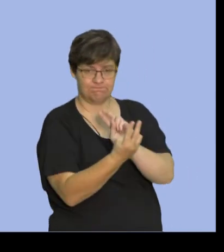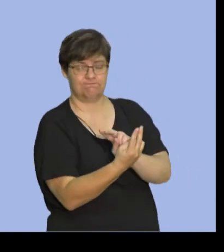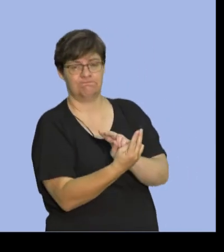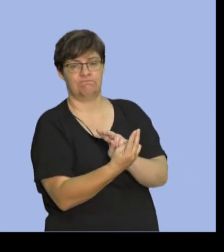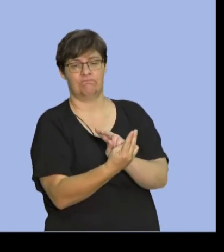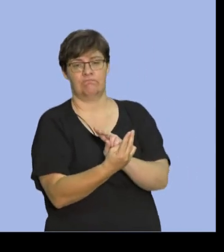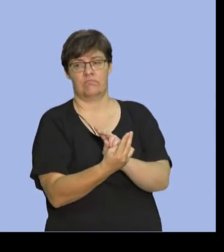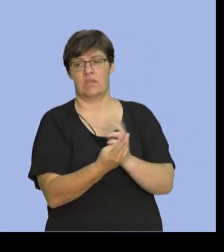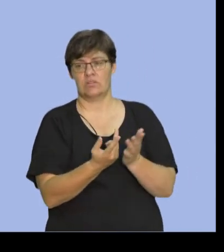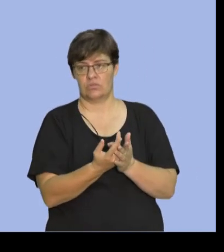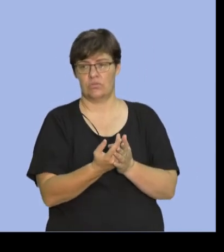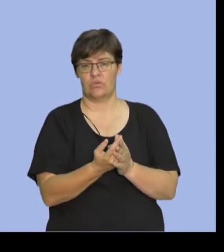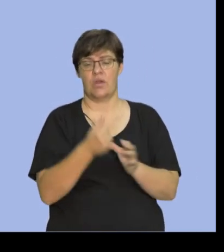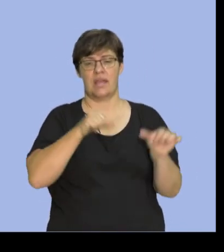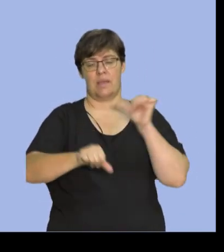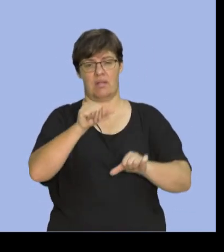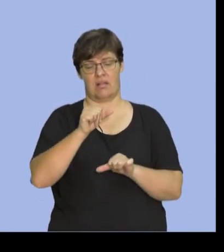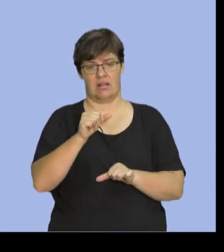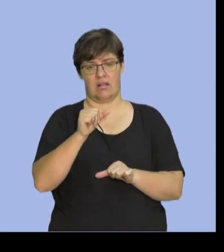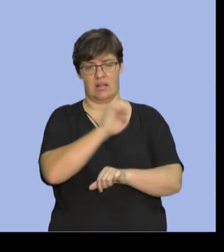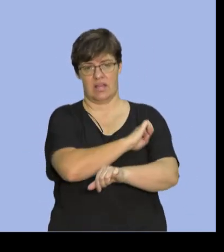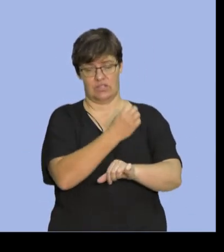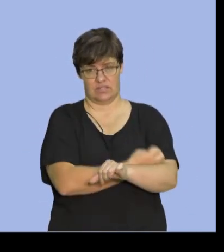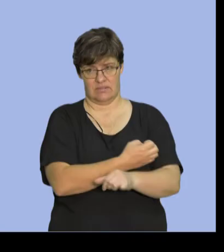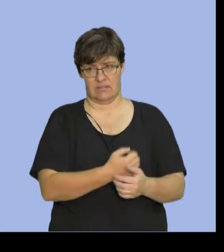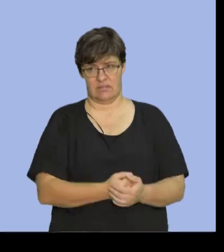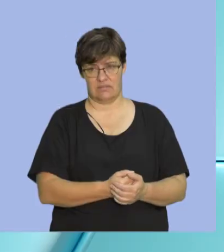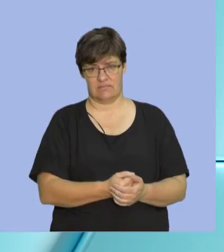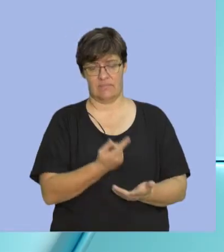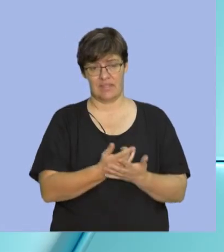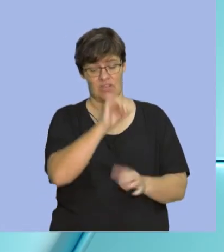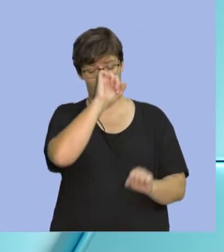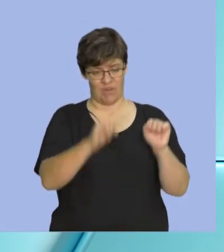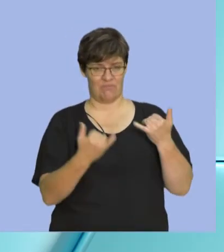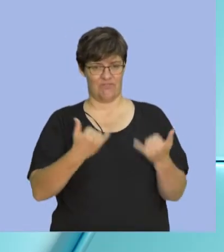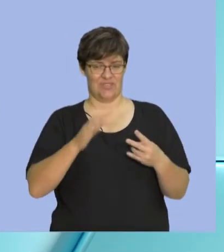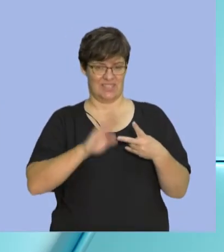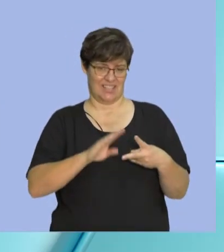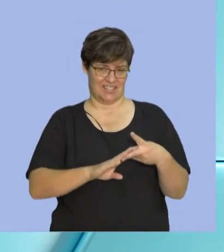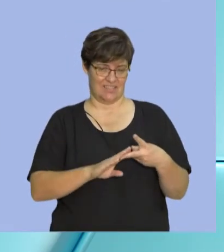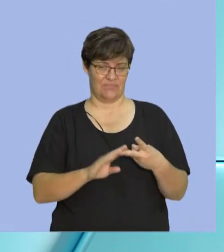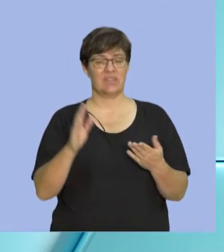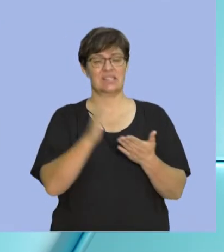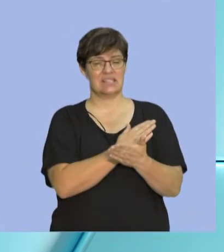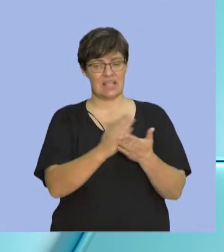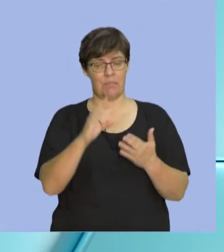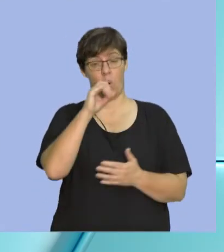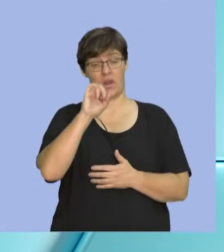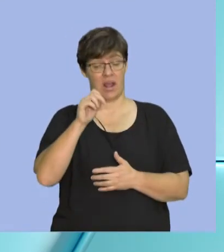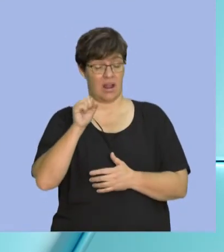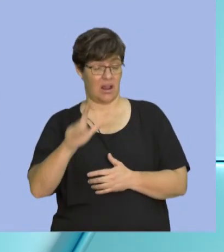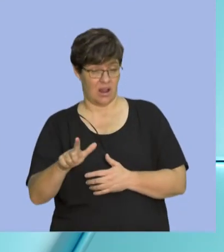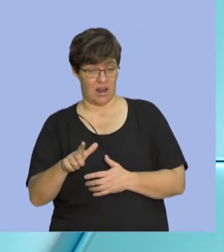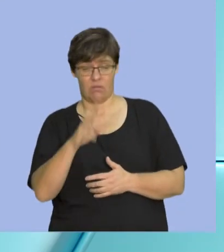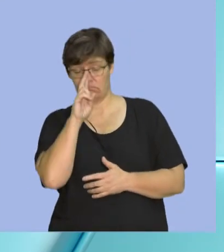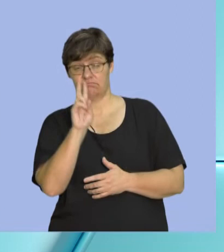into chemical energy. So guys, that's a wrap for this section. We've looked at some of the organelles. The most important ones